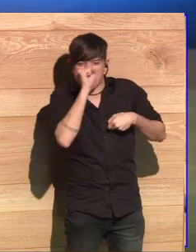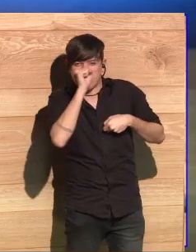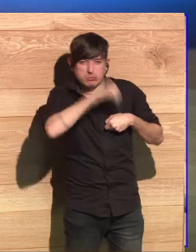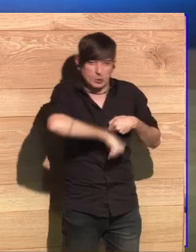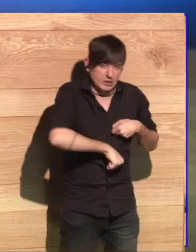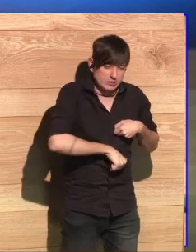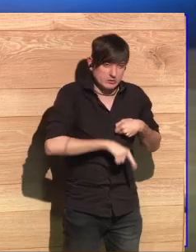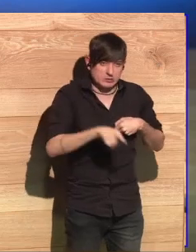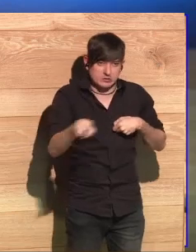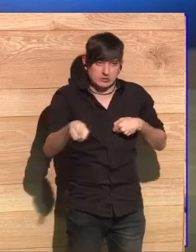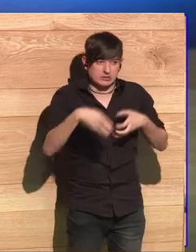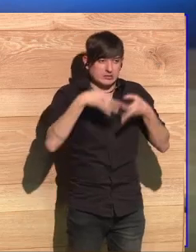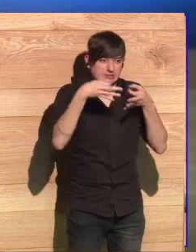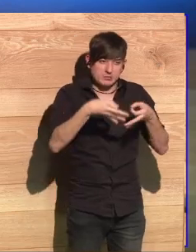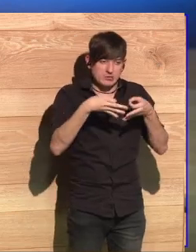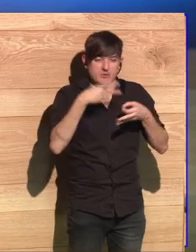smoked before they went to sleep.